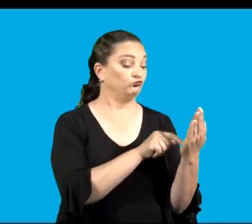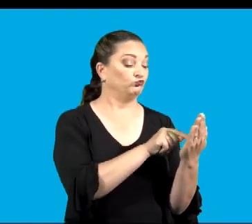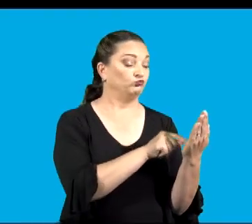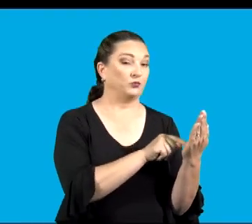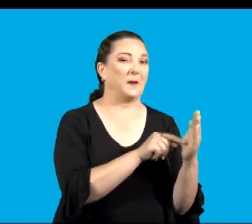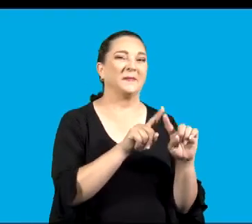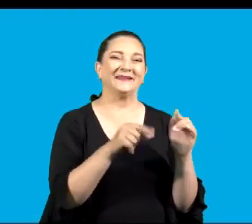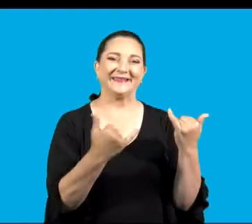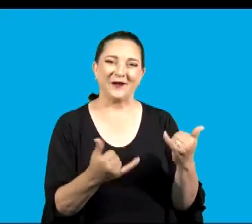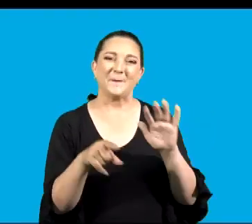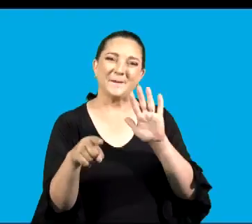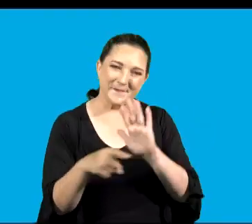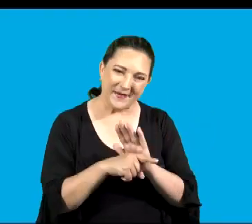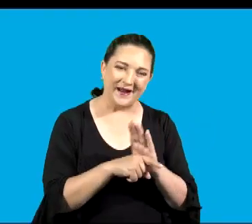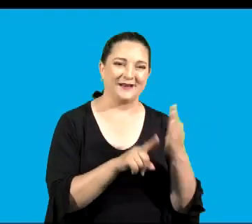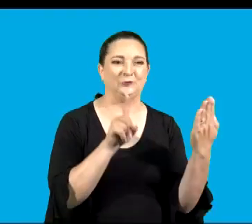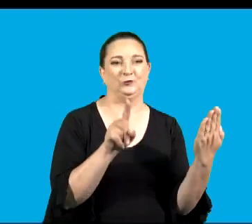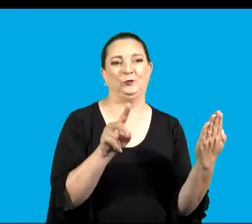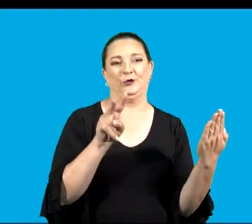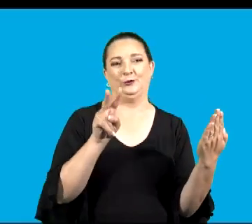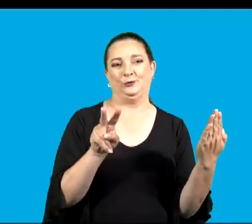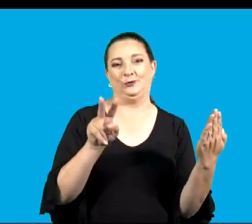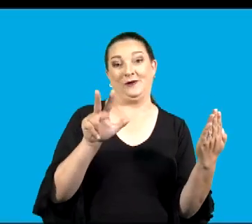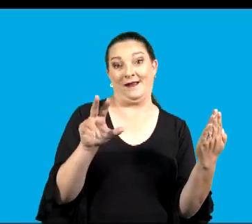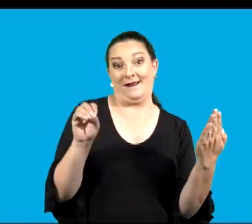14,720 minus the